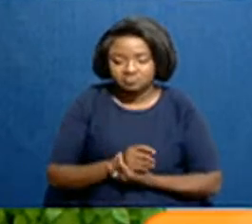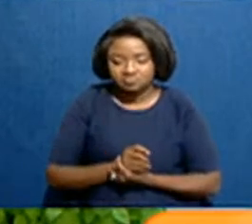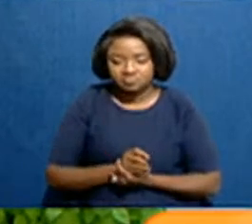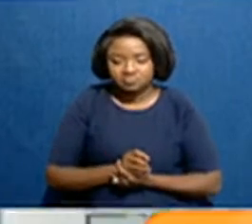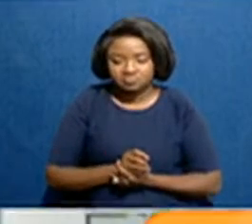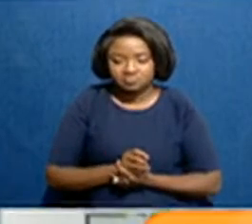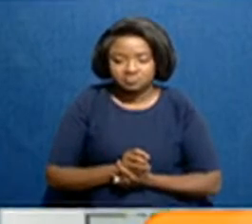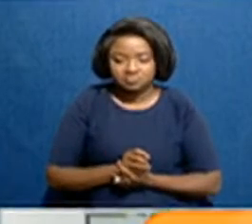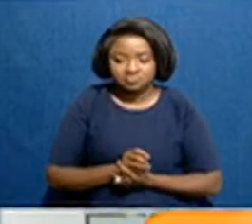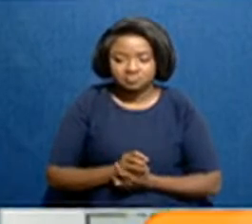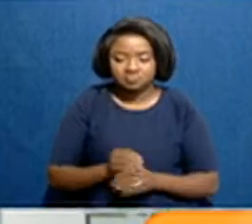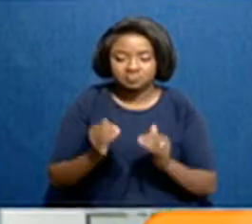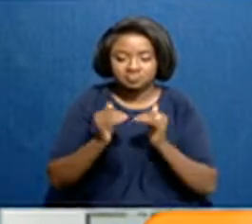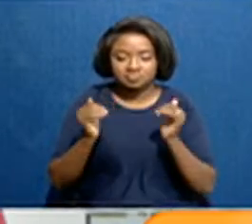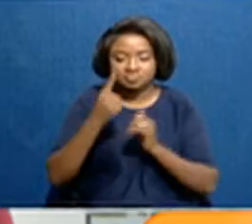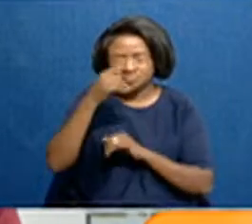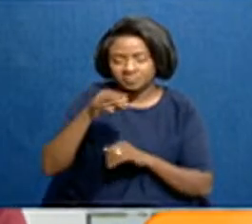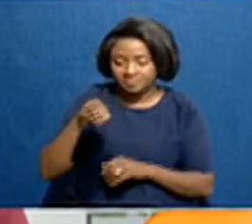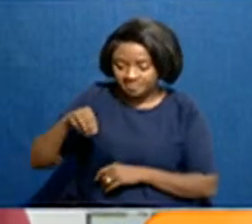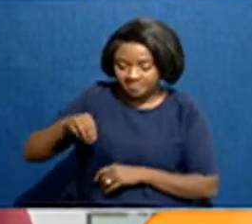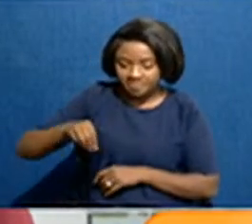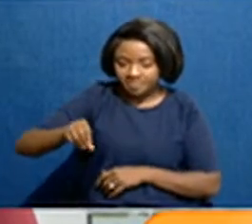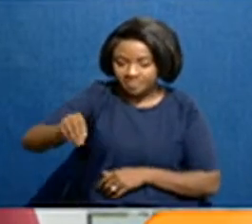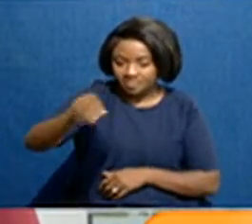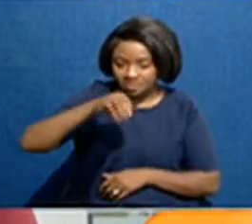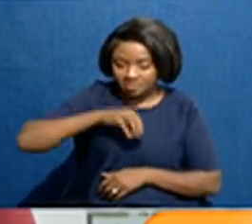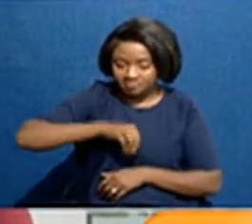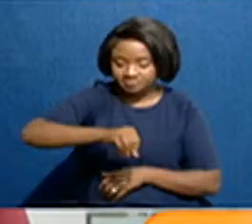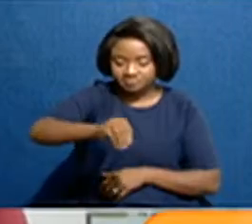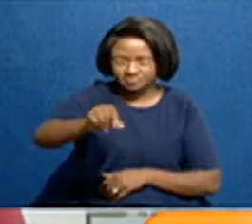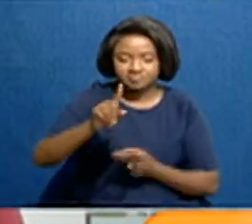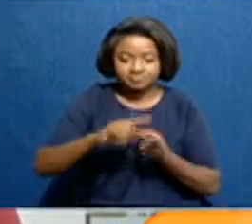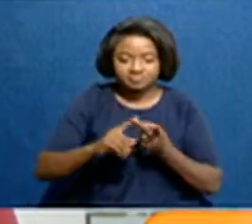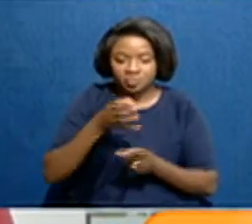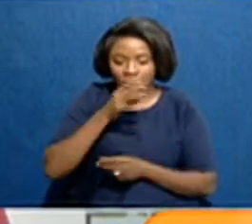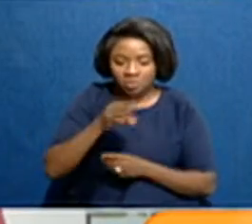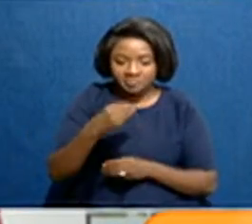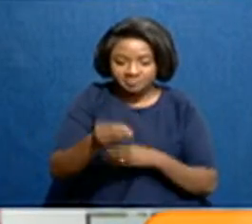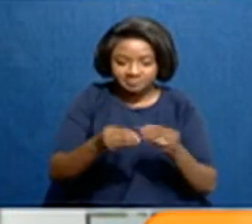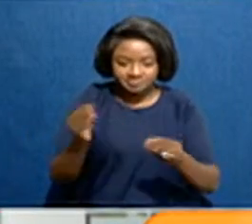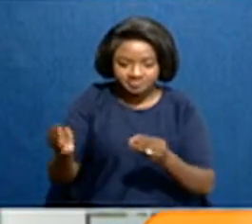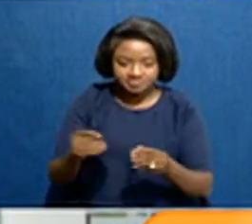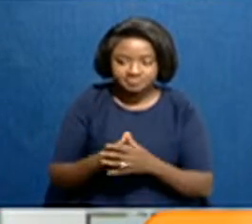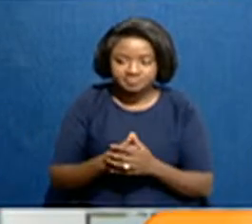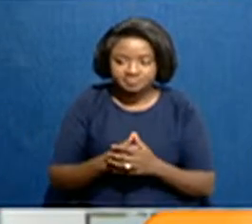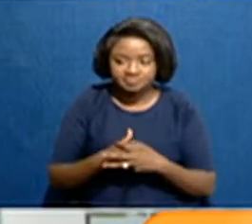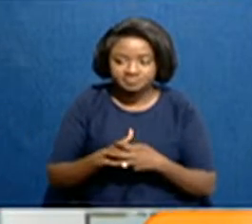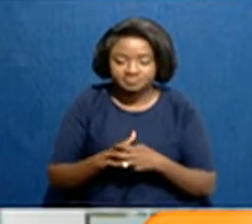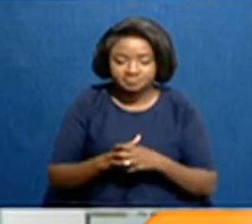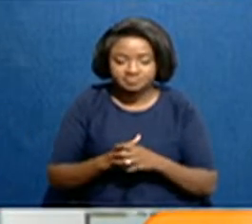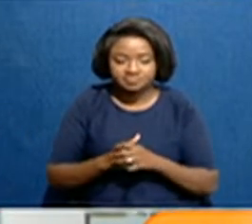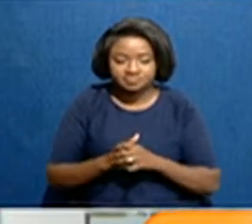you control the level of fertilizers, the level of water that you are giving to each and every cell,